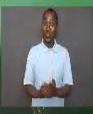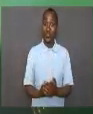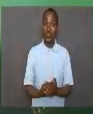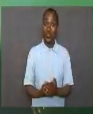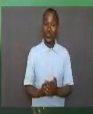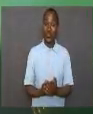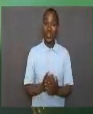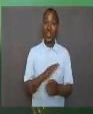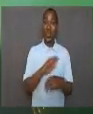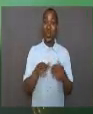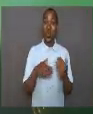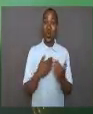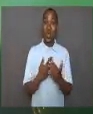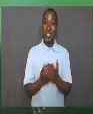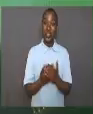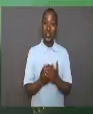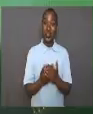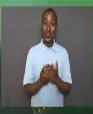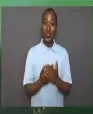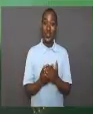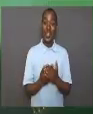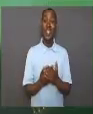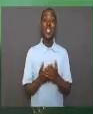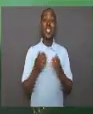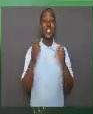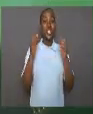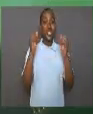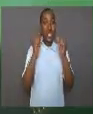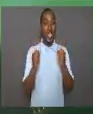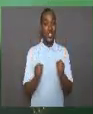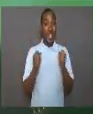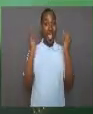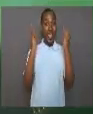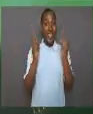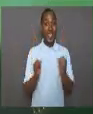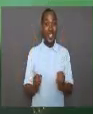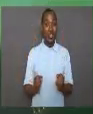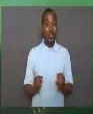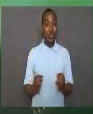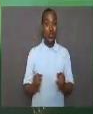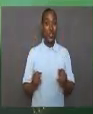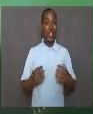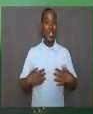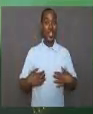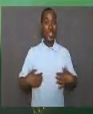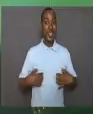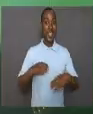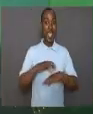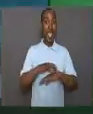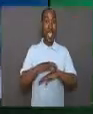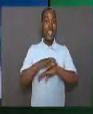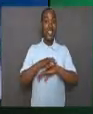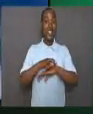feel how the size and the shape of your ribcage changed as you